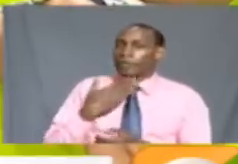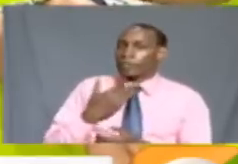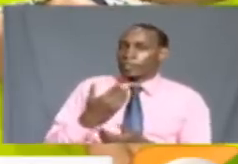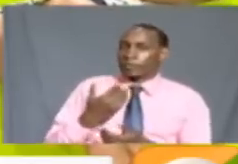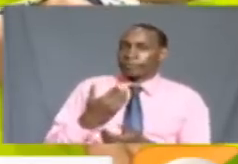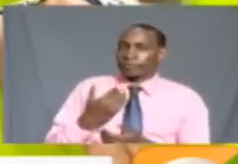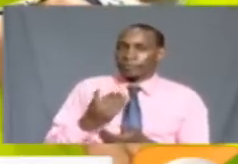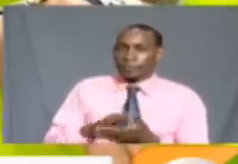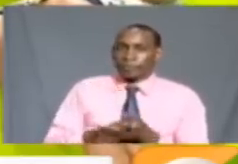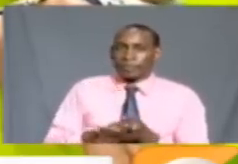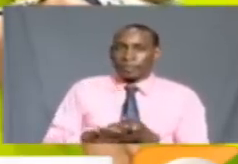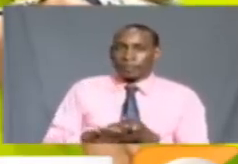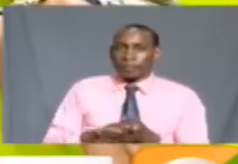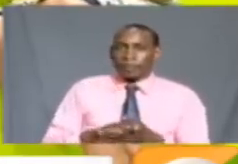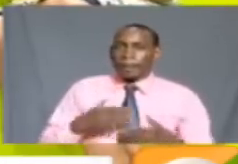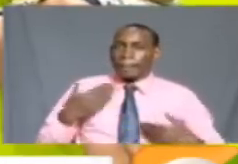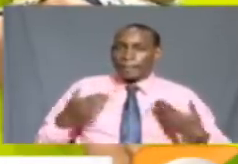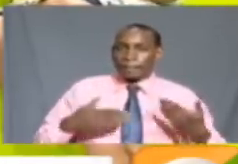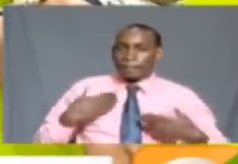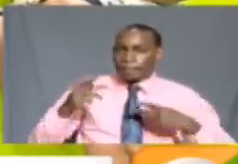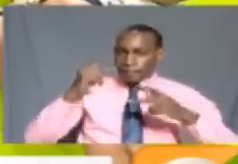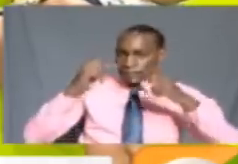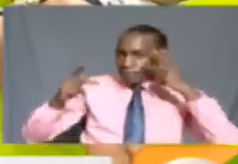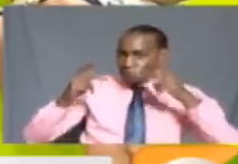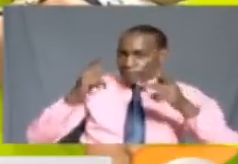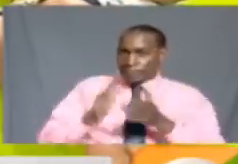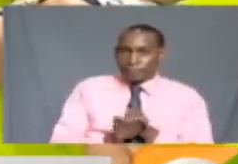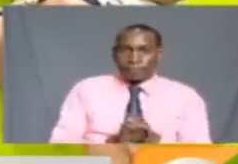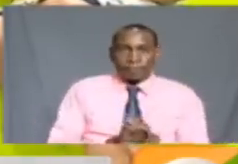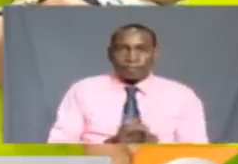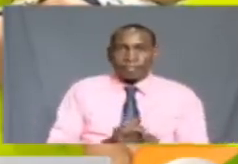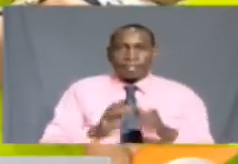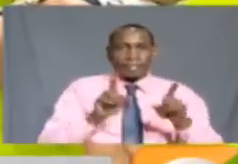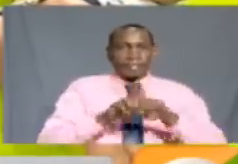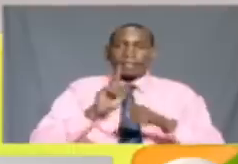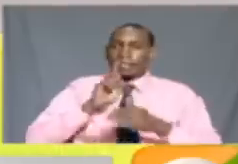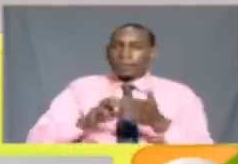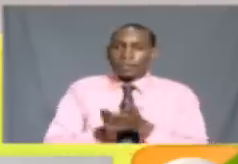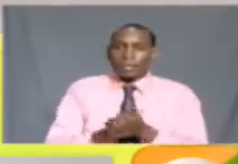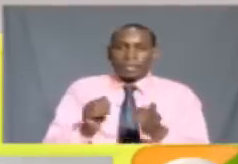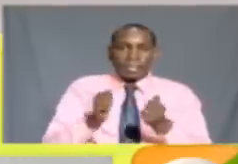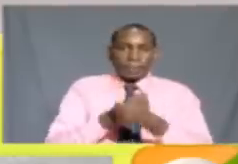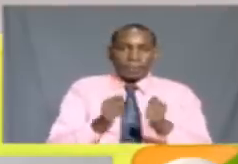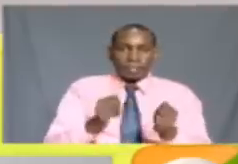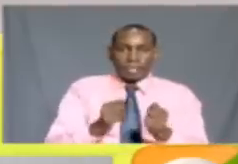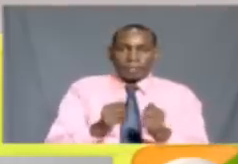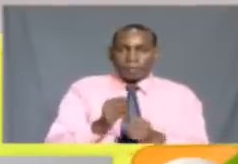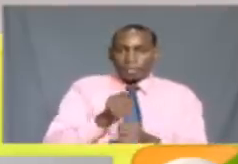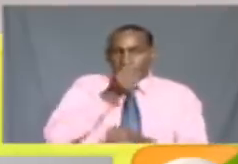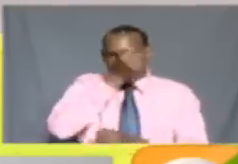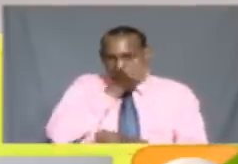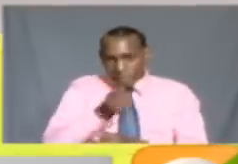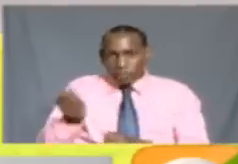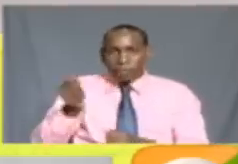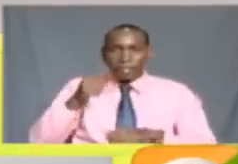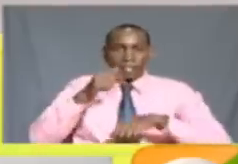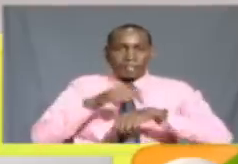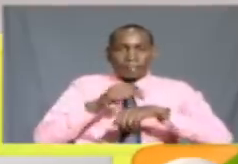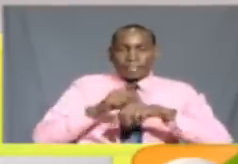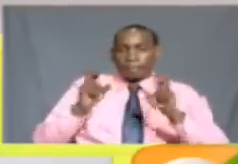the moral aspect of it, Michael. Elvis mentioned that we can't keep burying our heads in the sand when it comes